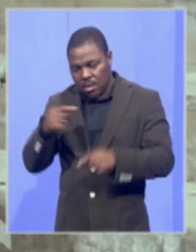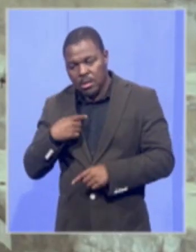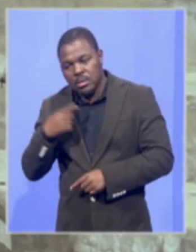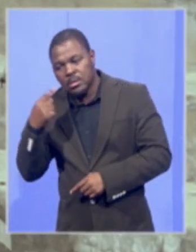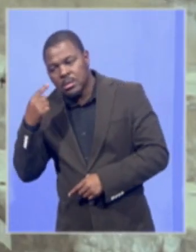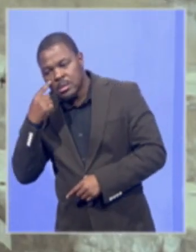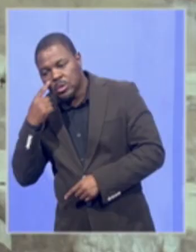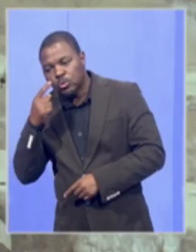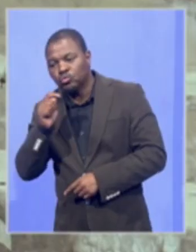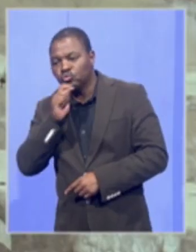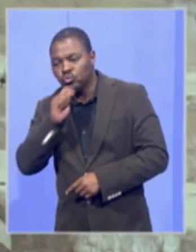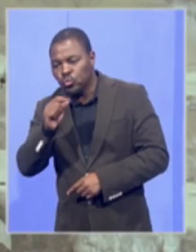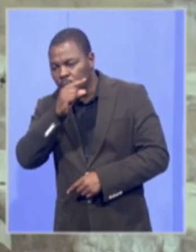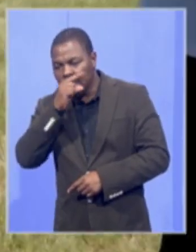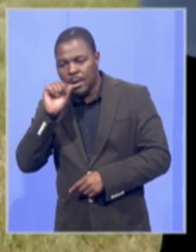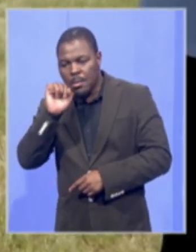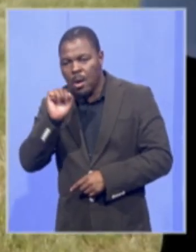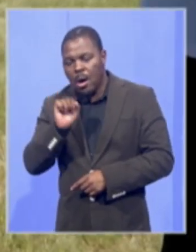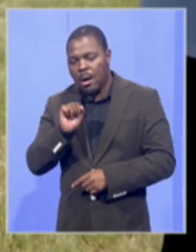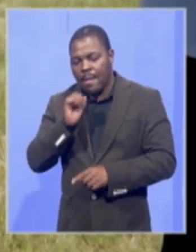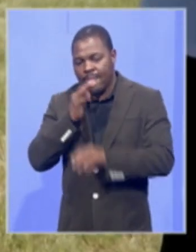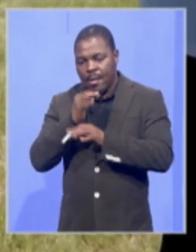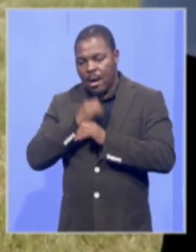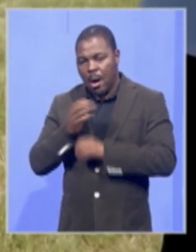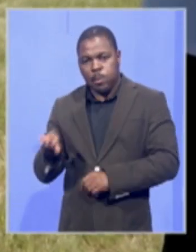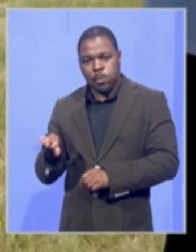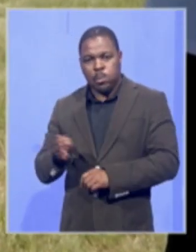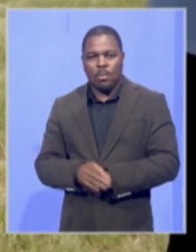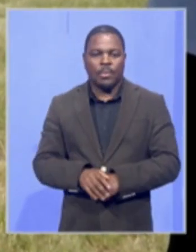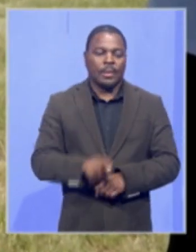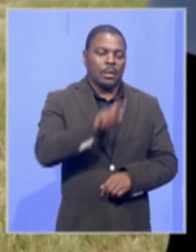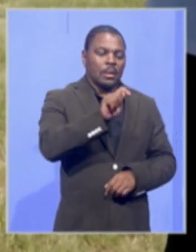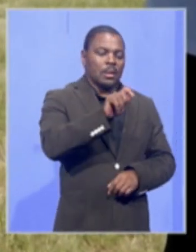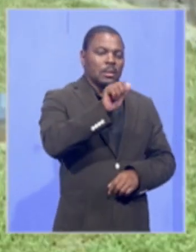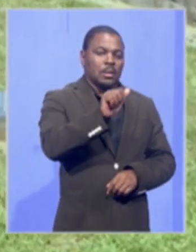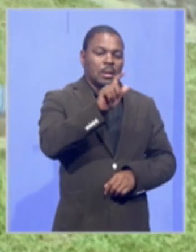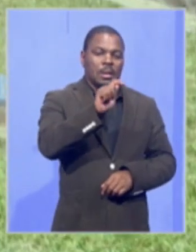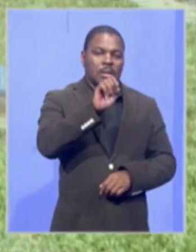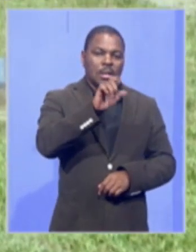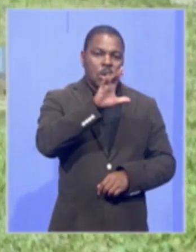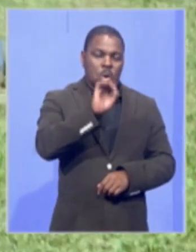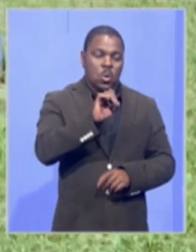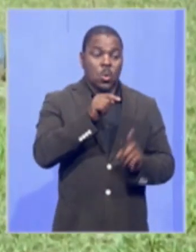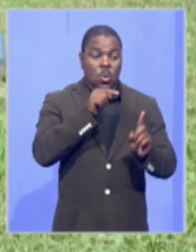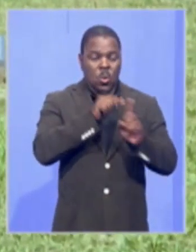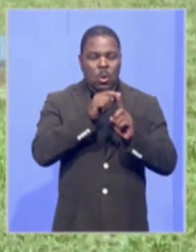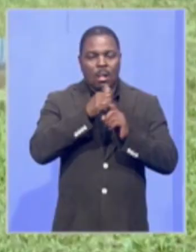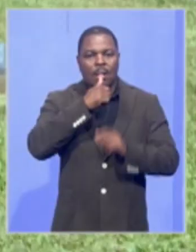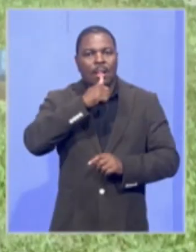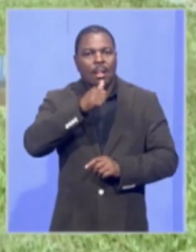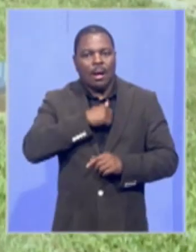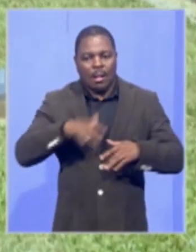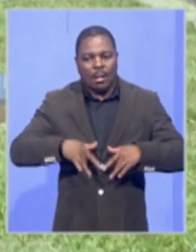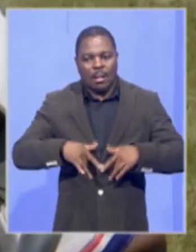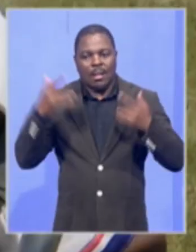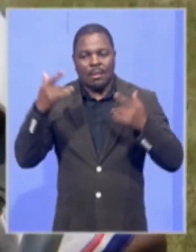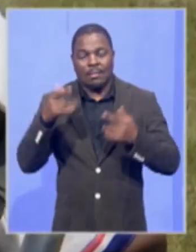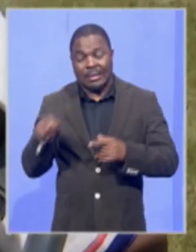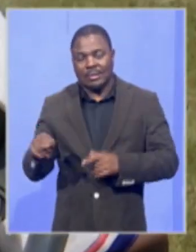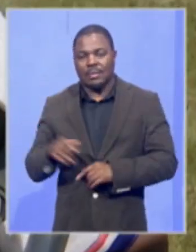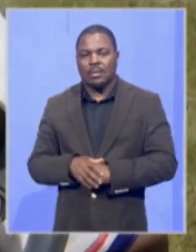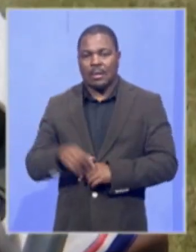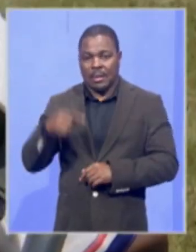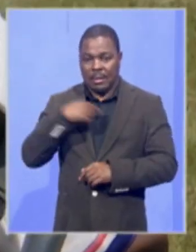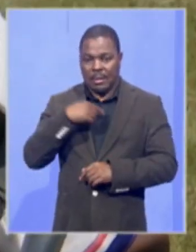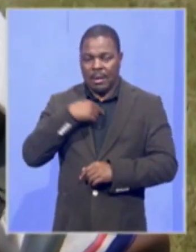hore ehlile ke nnete lebitso la ke lena mo. Tatolonkoti ke e mong wa batho ba ileng ba pholoha ketsahalong ena. Ne ke kena chief